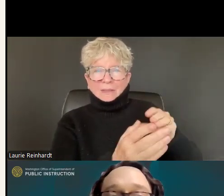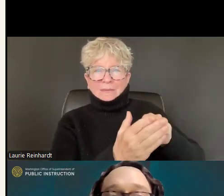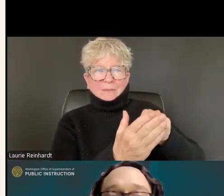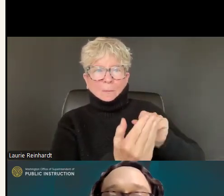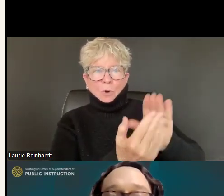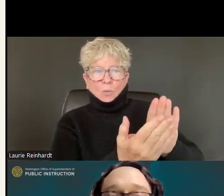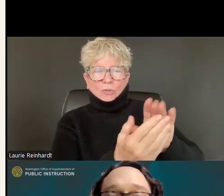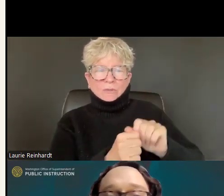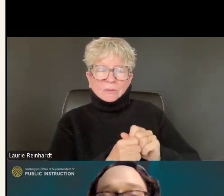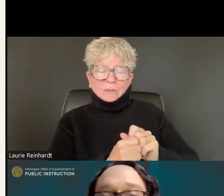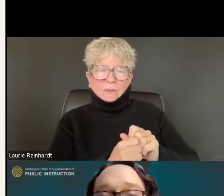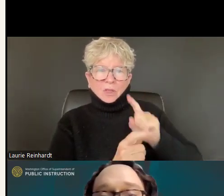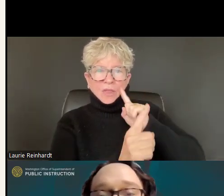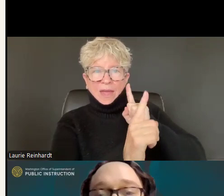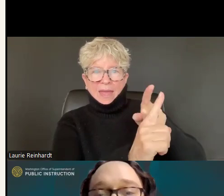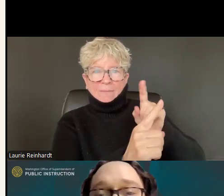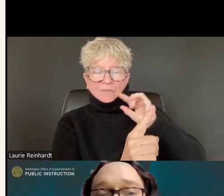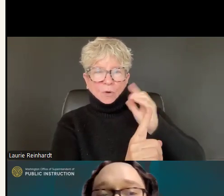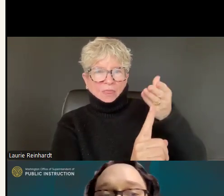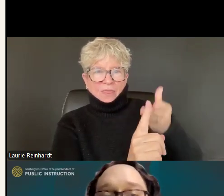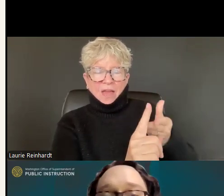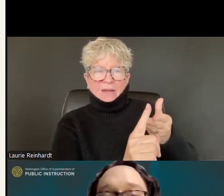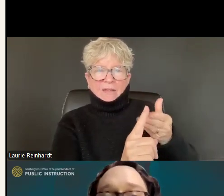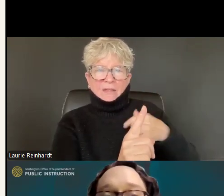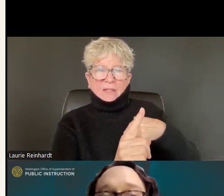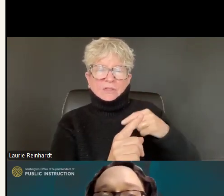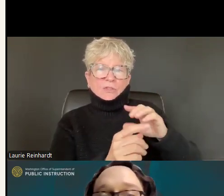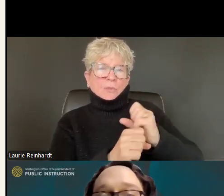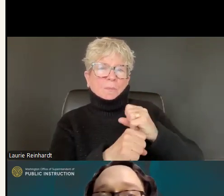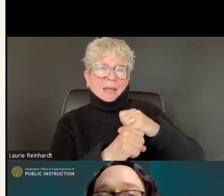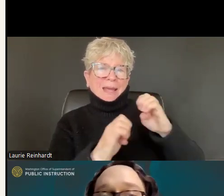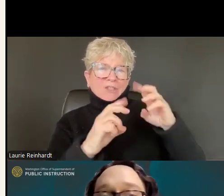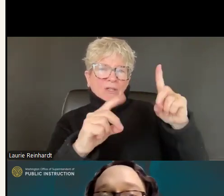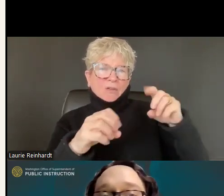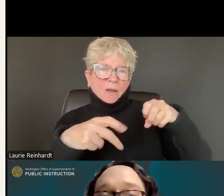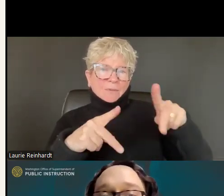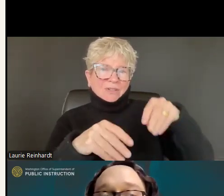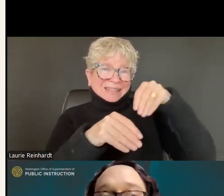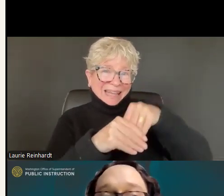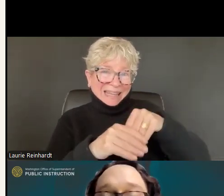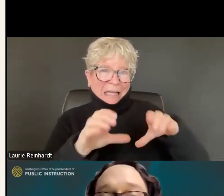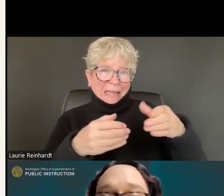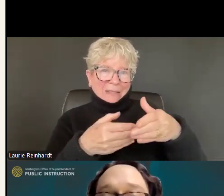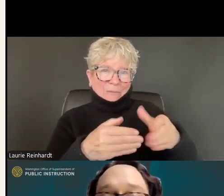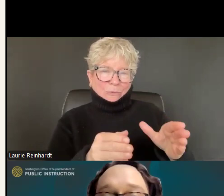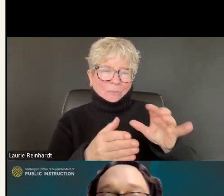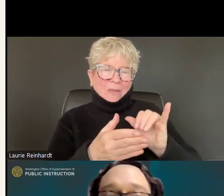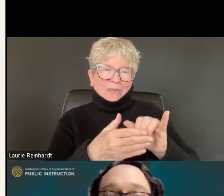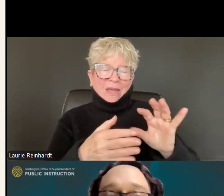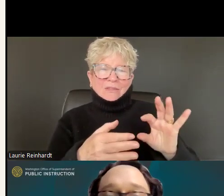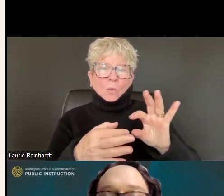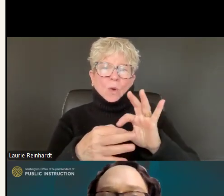The aim for this approach is to create educational opportunities in the classroom that are relationship